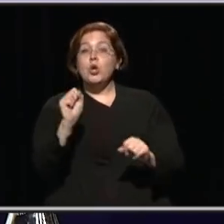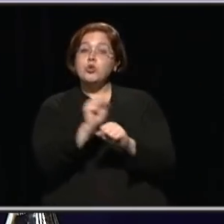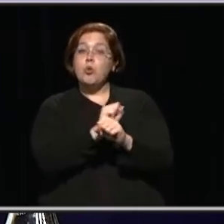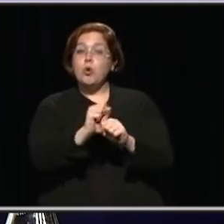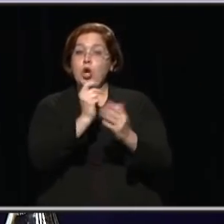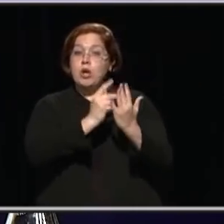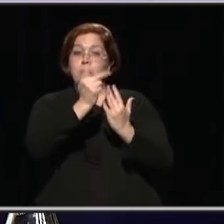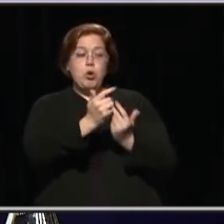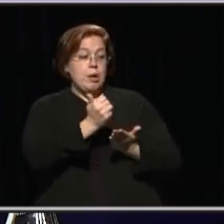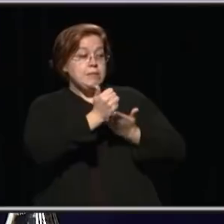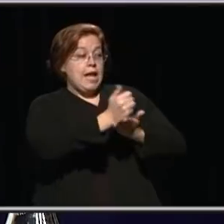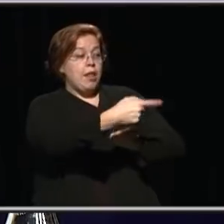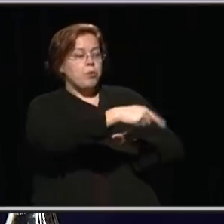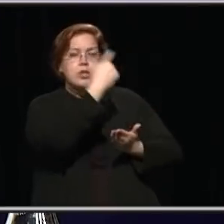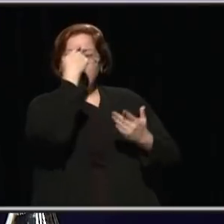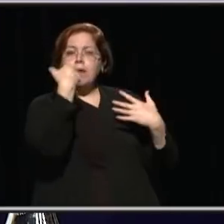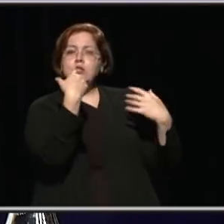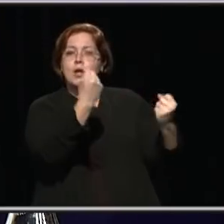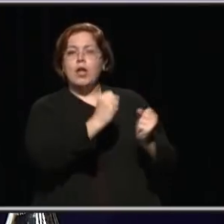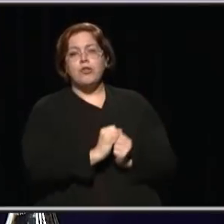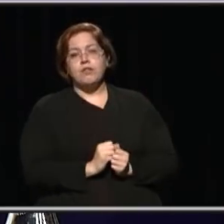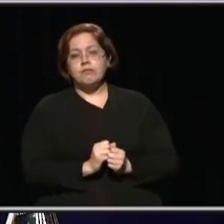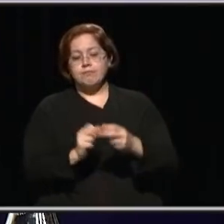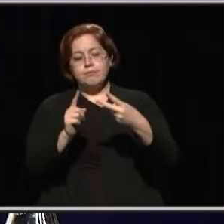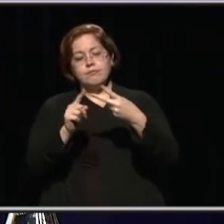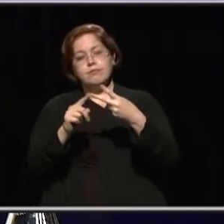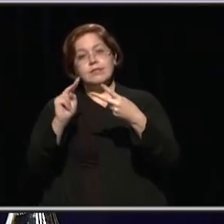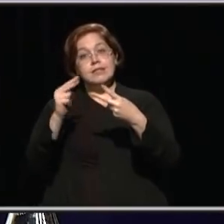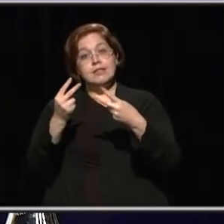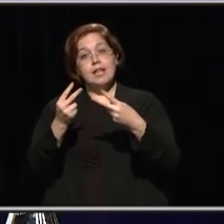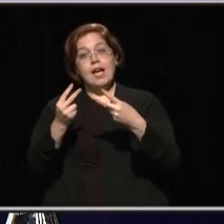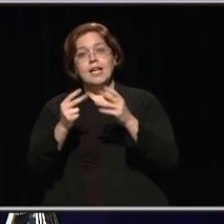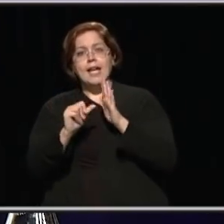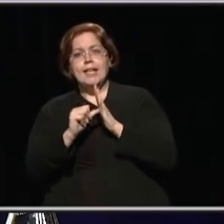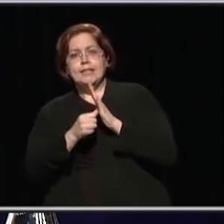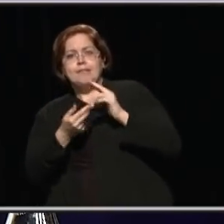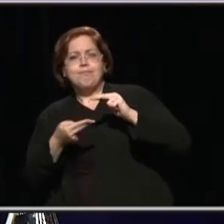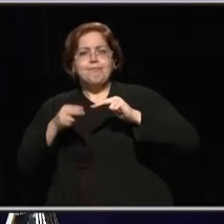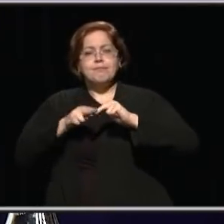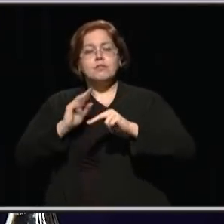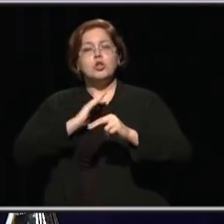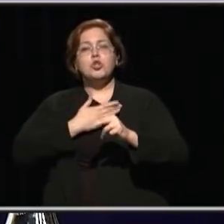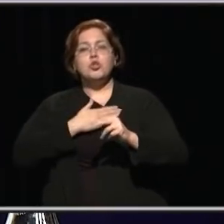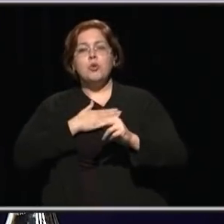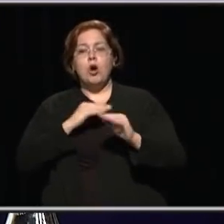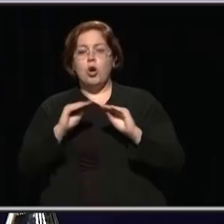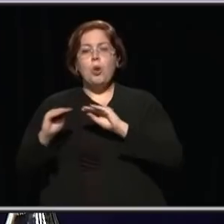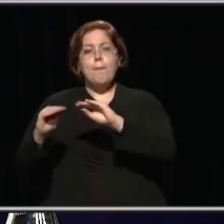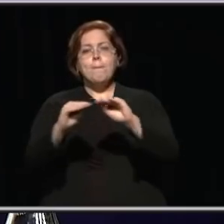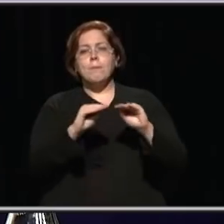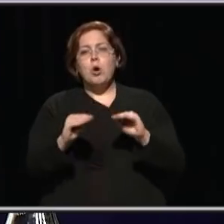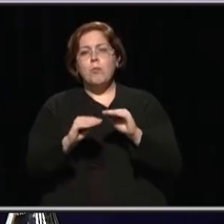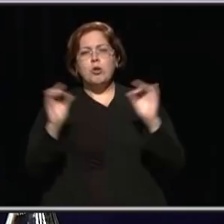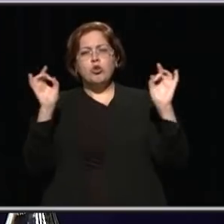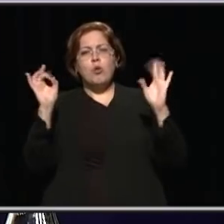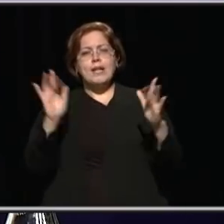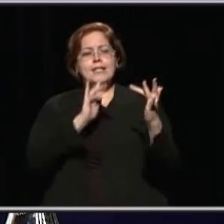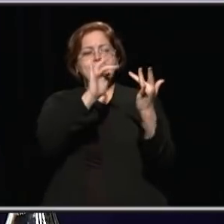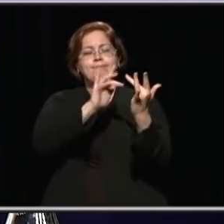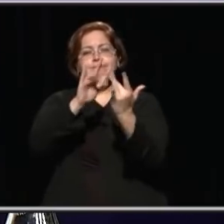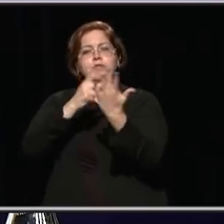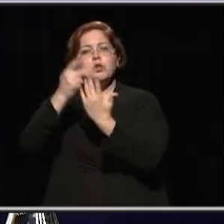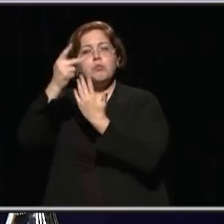to assist their mental health. The second is an enhancement to our mobile crisis outreach team through the Center for